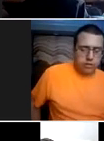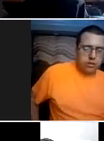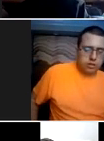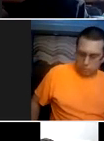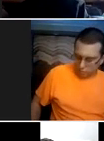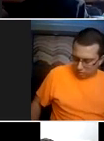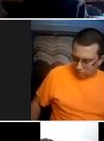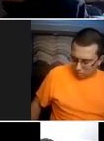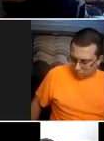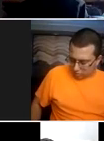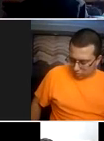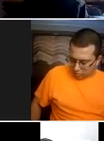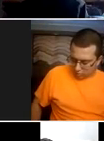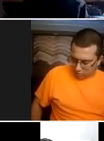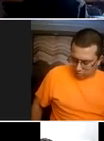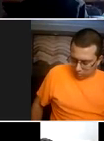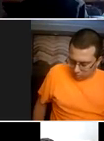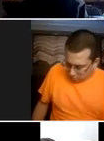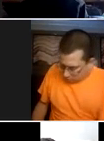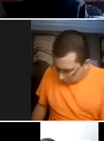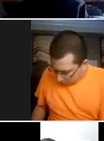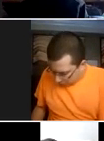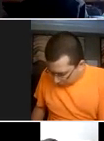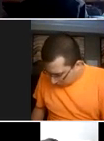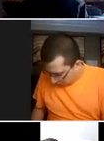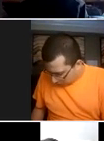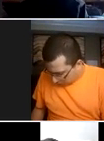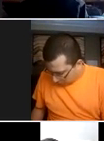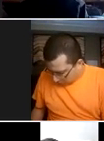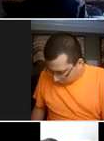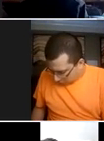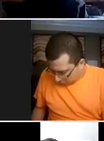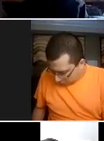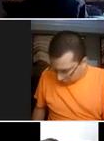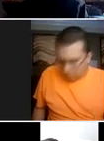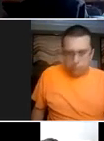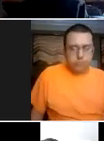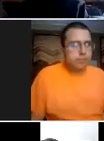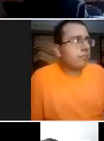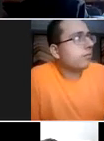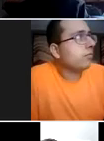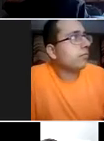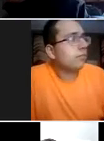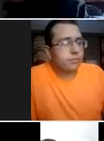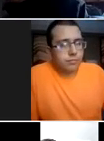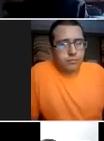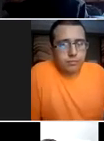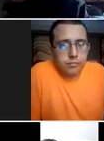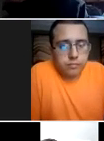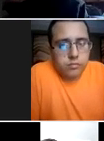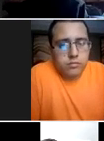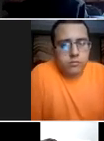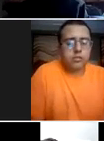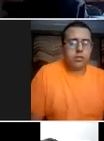dirt. He's talking about people's hearts. And that's why I say that seed, that word of God is planted in